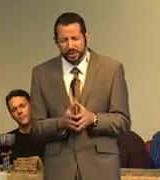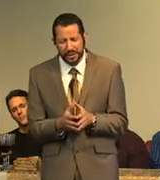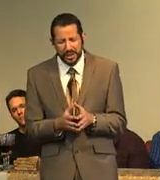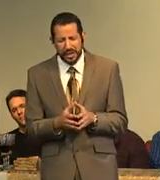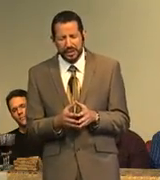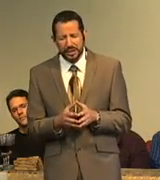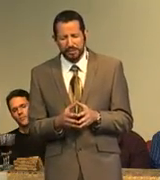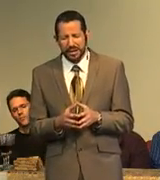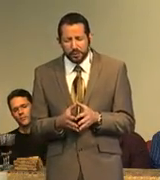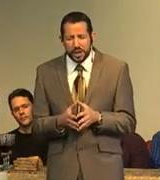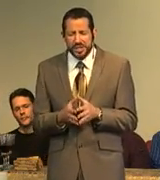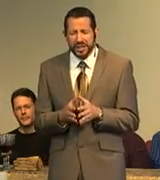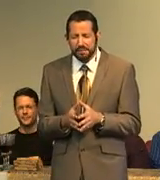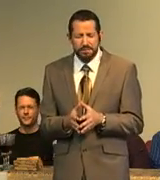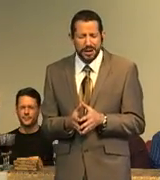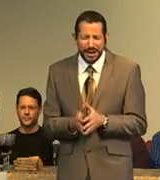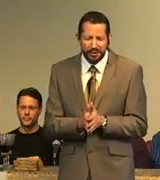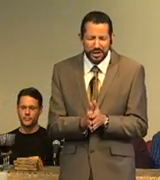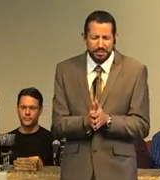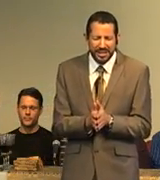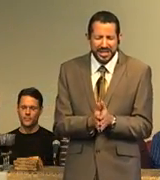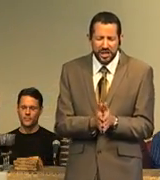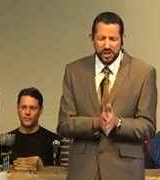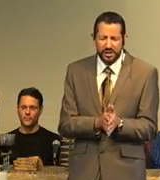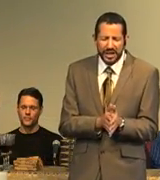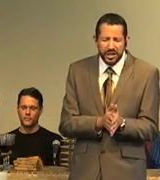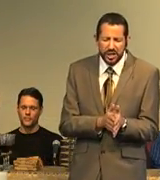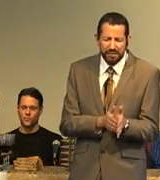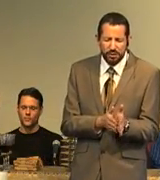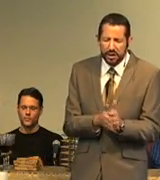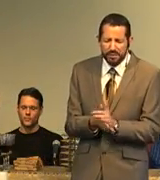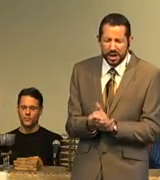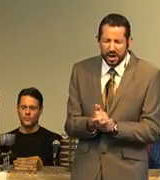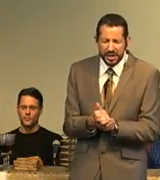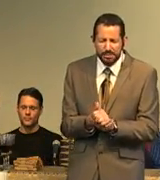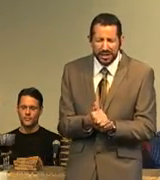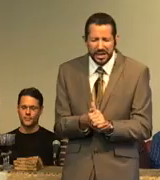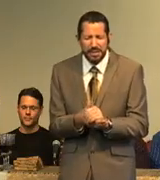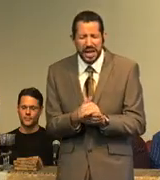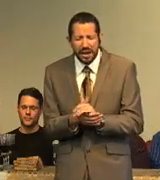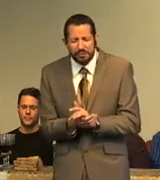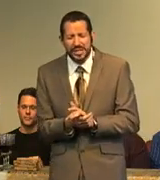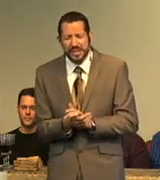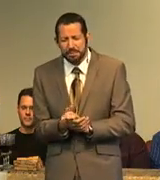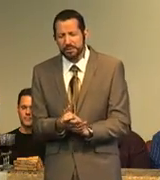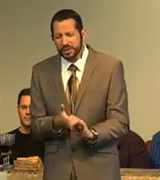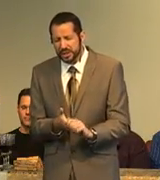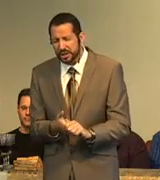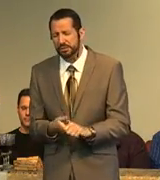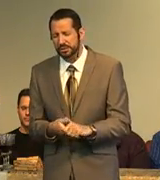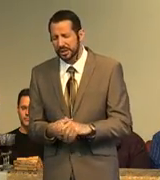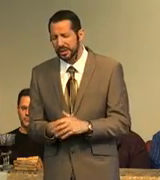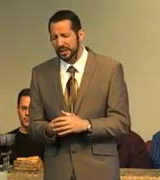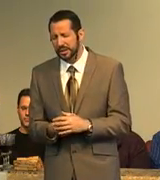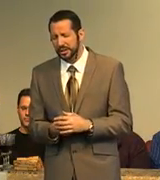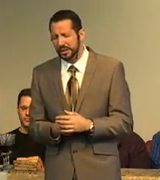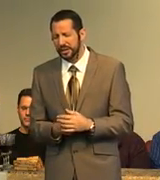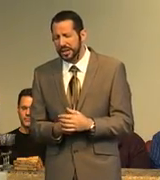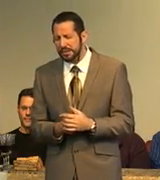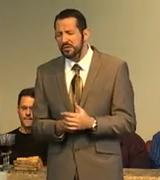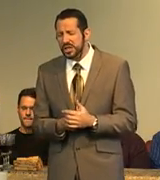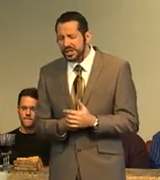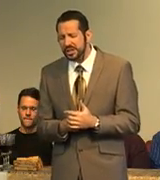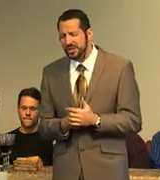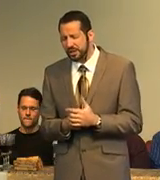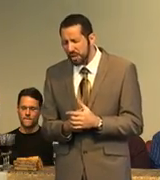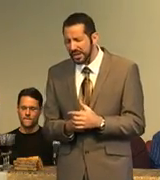be spoken and may the words that come from my mouth in the meditations on on each and every one of our hearts may they be ever acceptable to you in